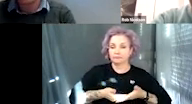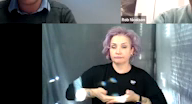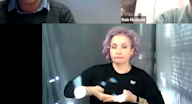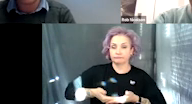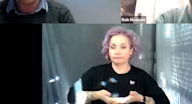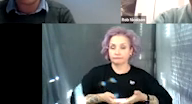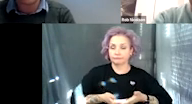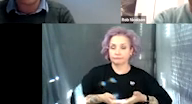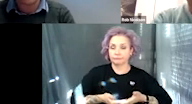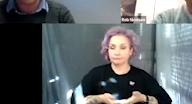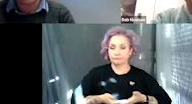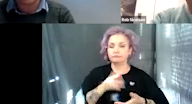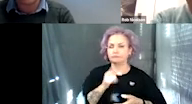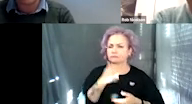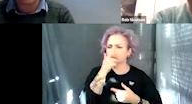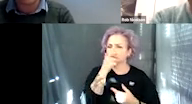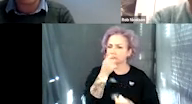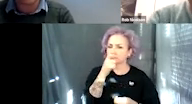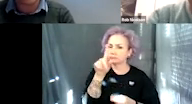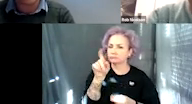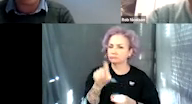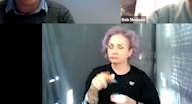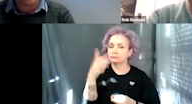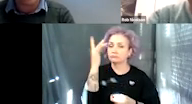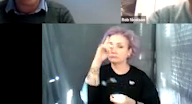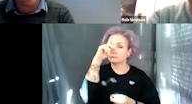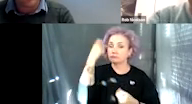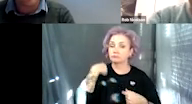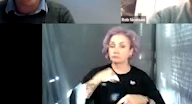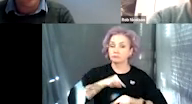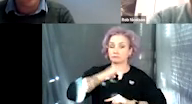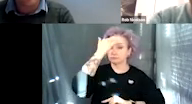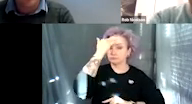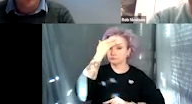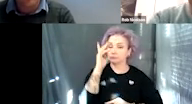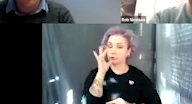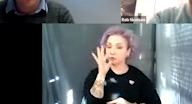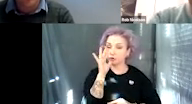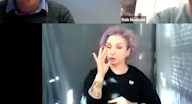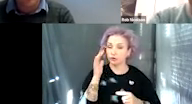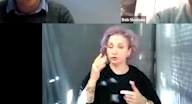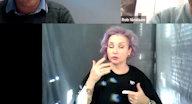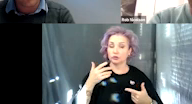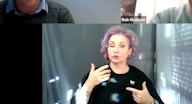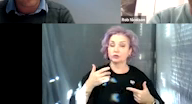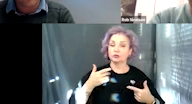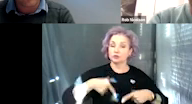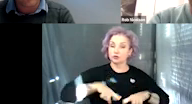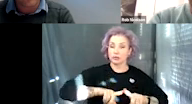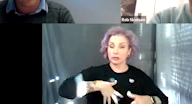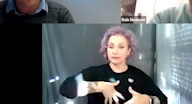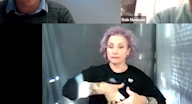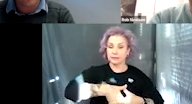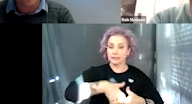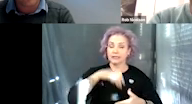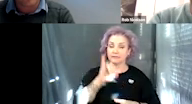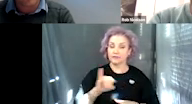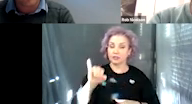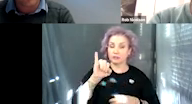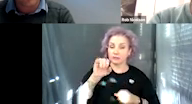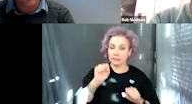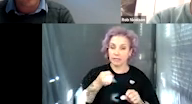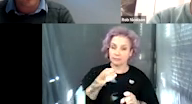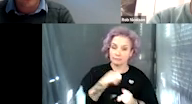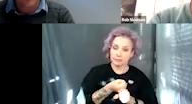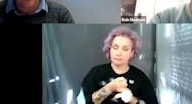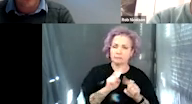know that genetics contributes to neurodevelopmental disorders, but not completely. It's not all about genetics, but there must be other environmental factors, including sort